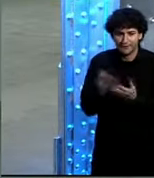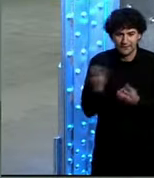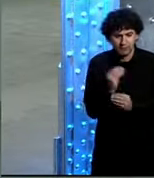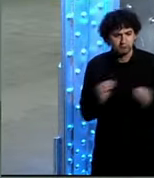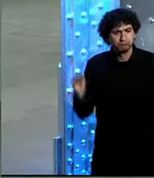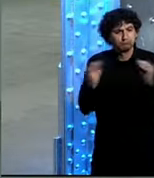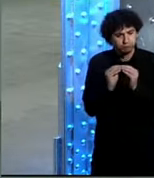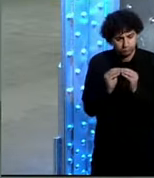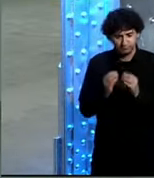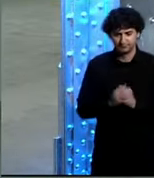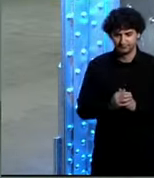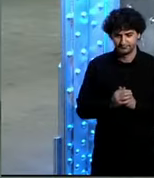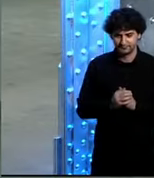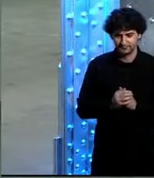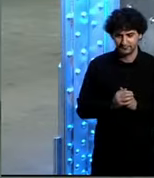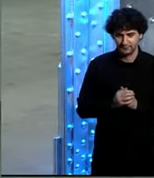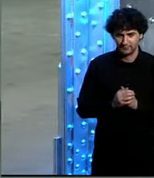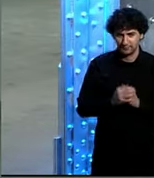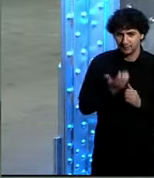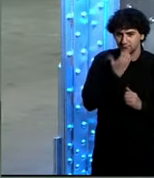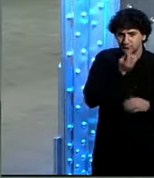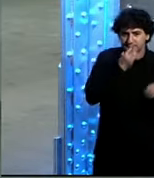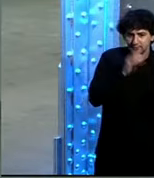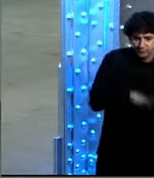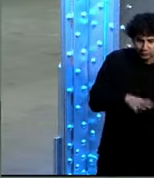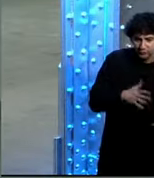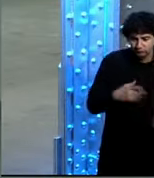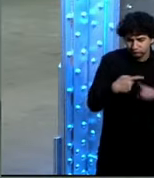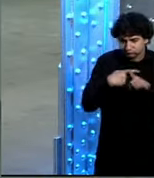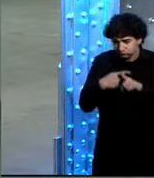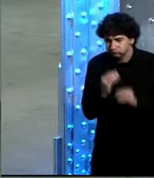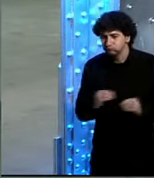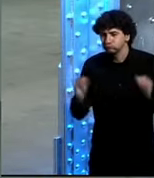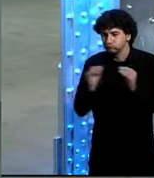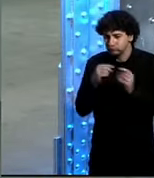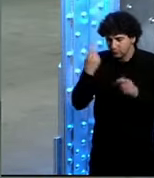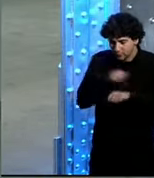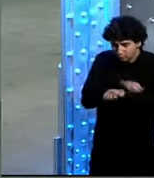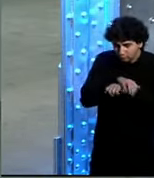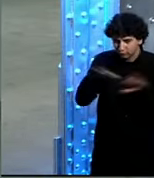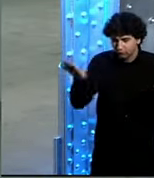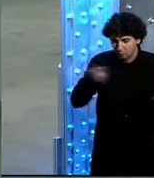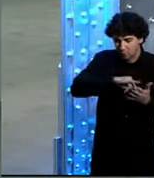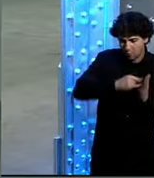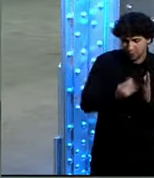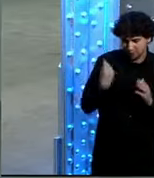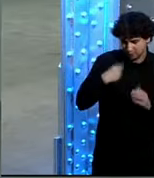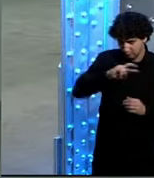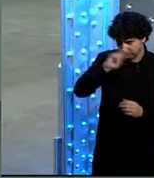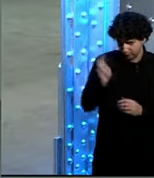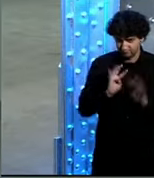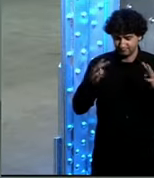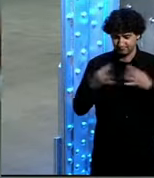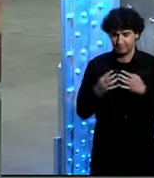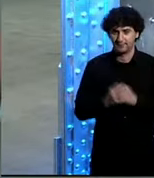will feel more and more the need to have different media converging and having different stories being